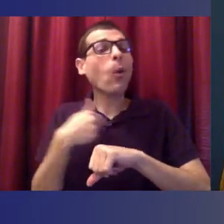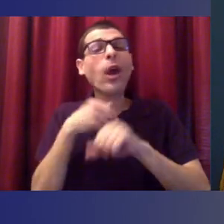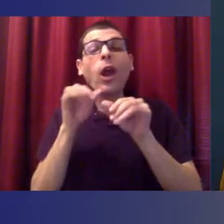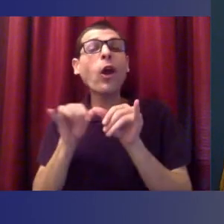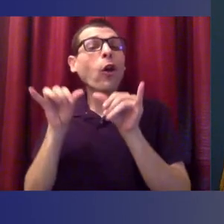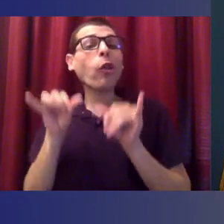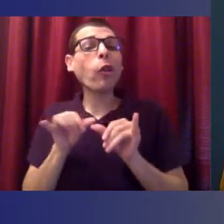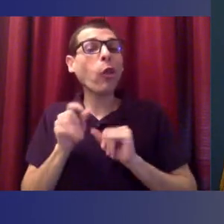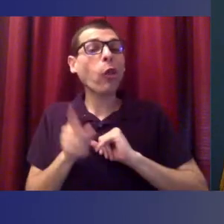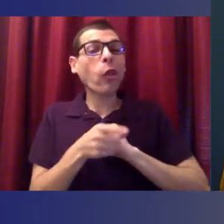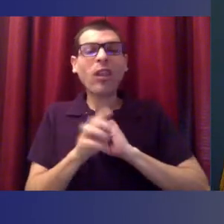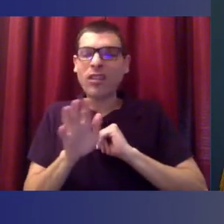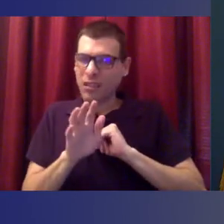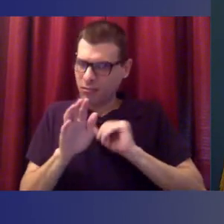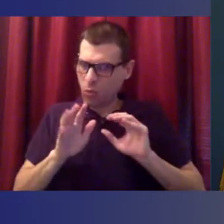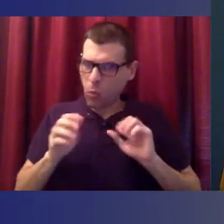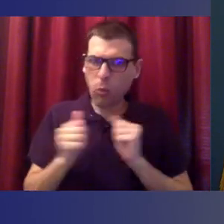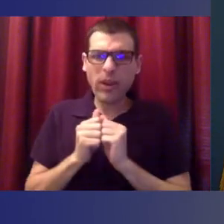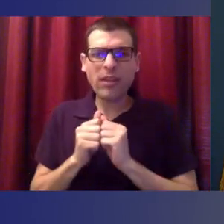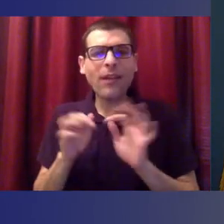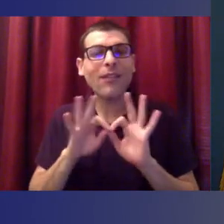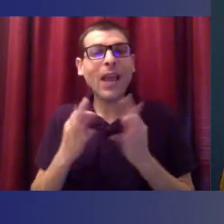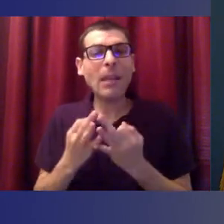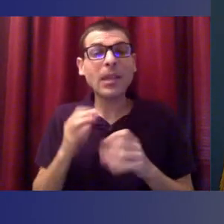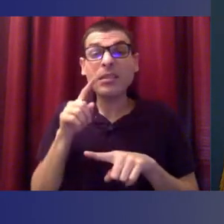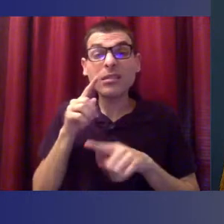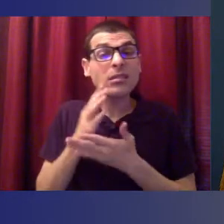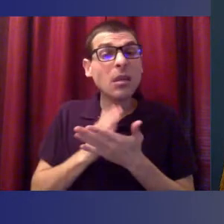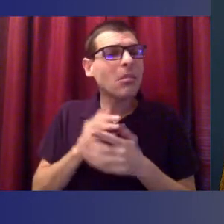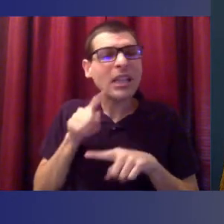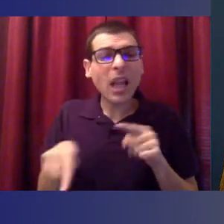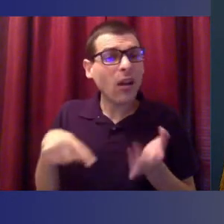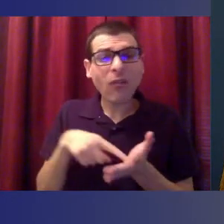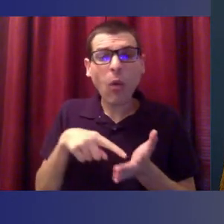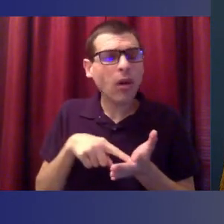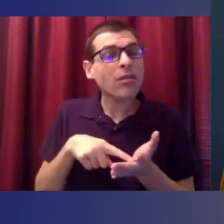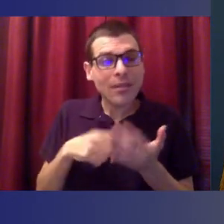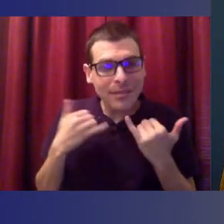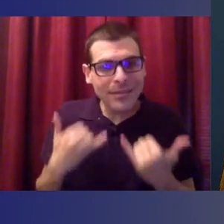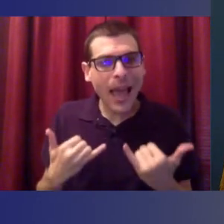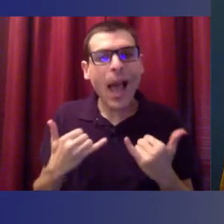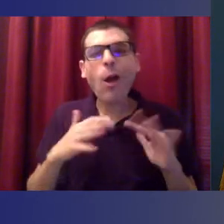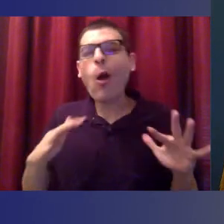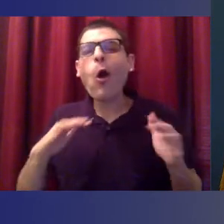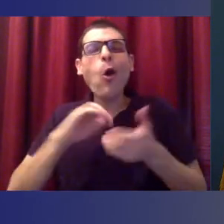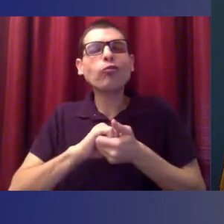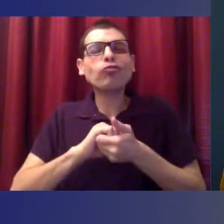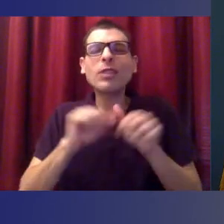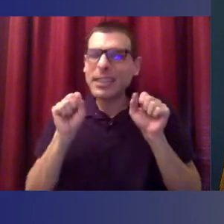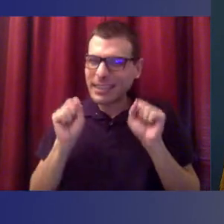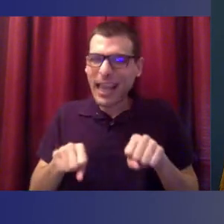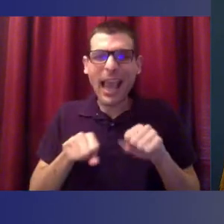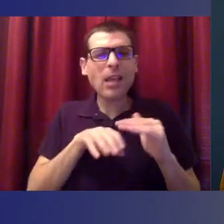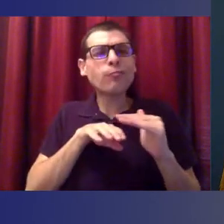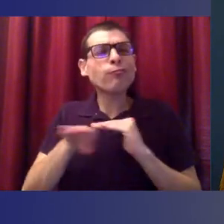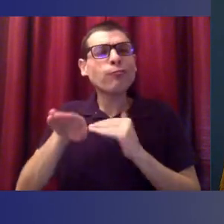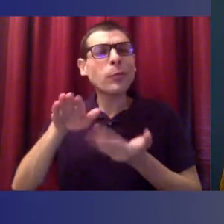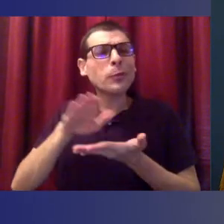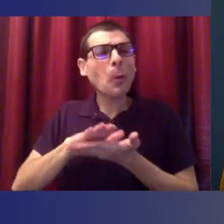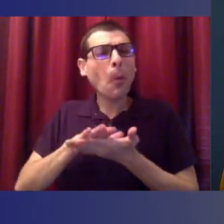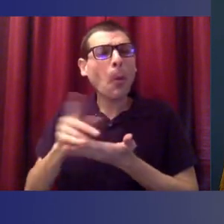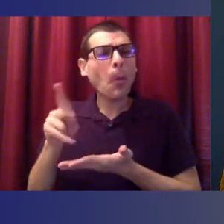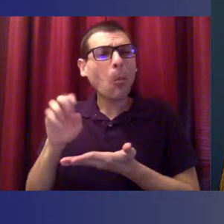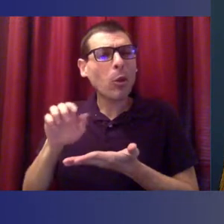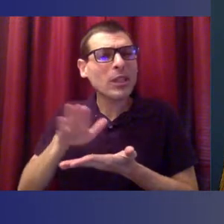out and left out. With their leadership and partnership, we are building a new way of caring for and